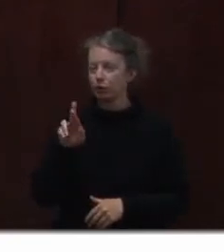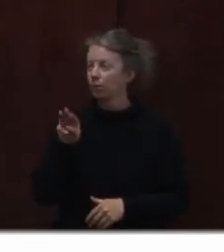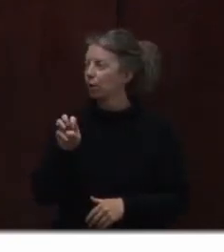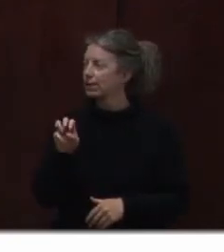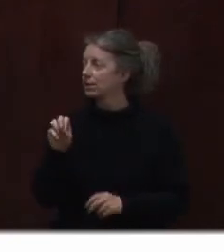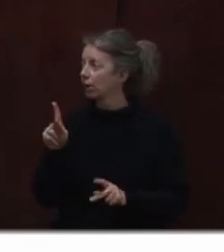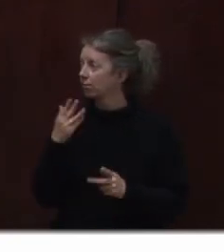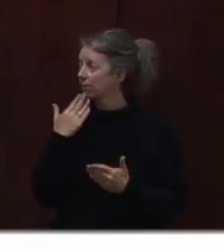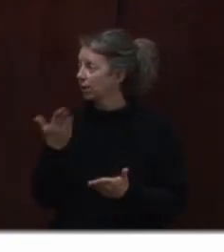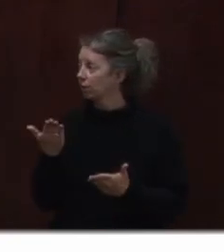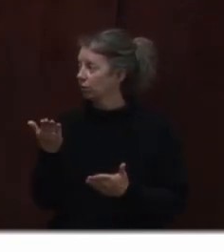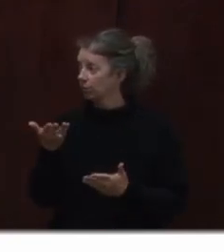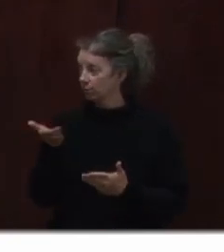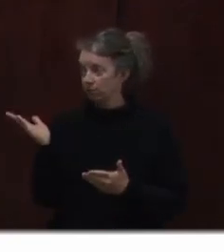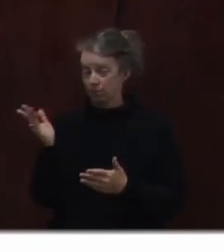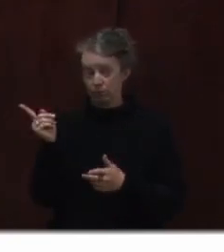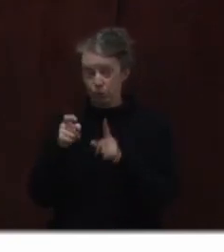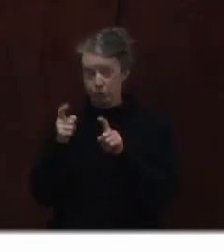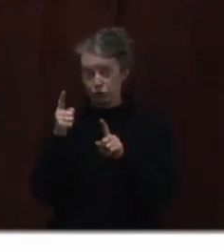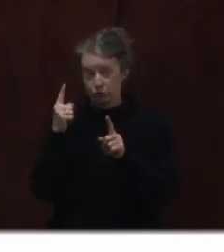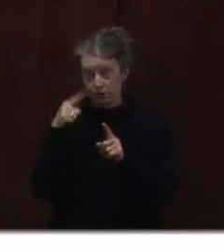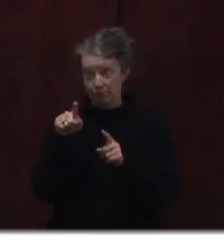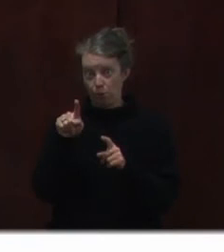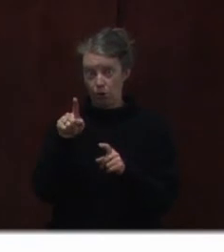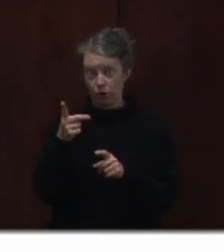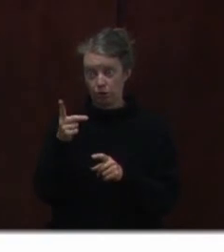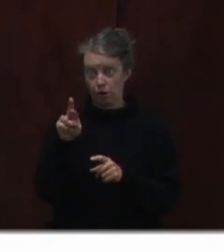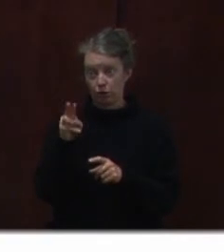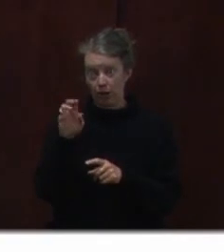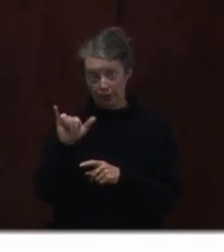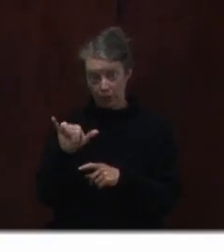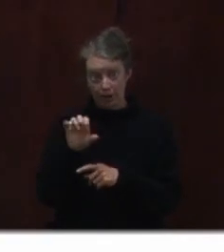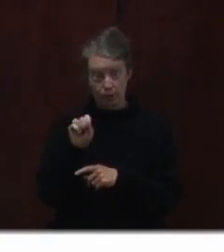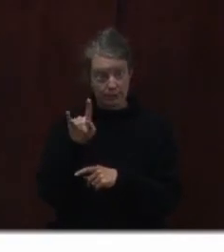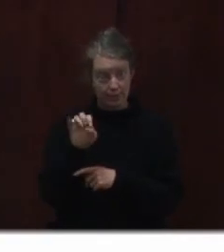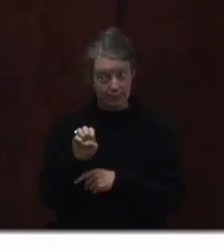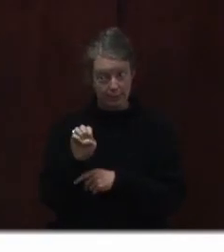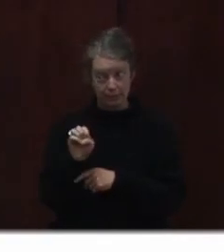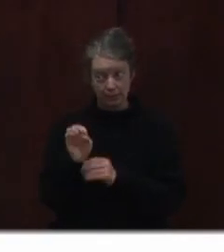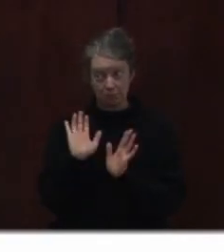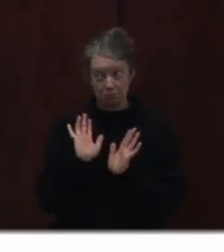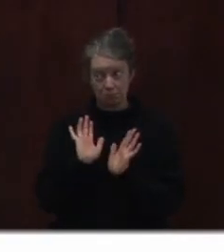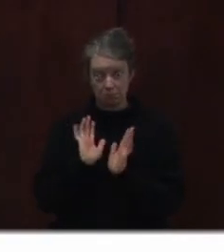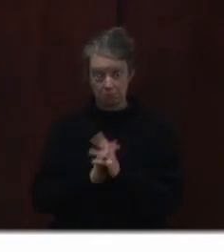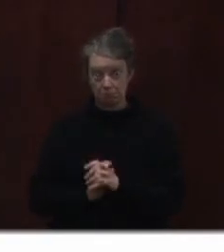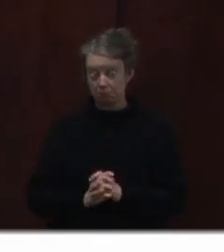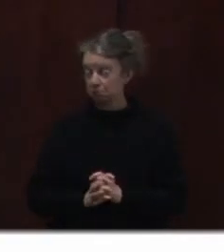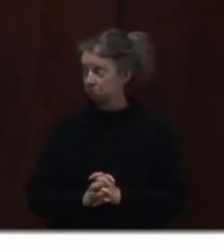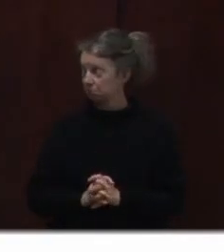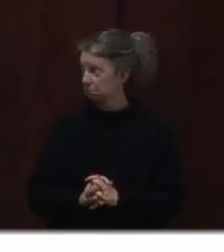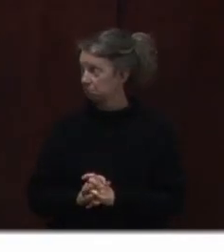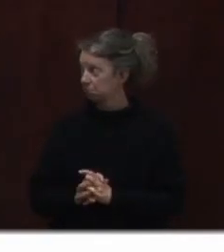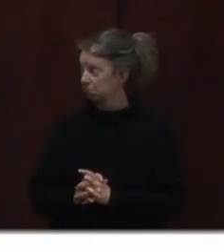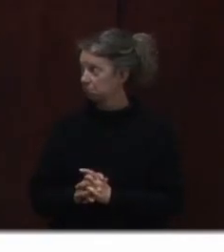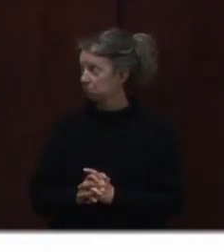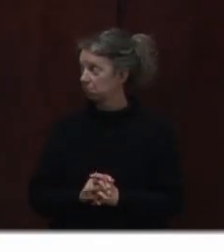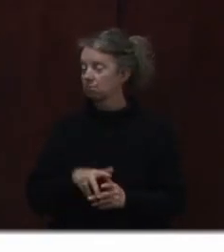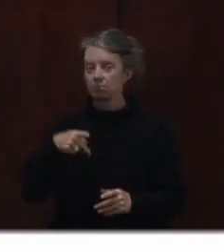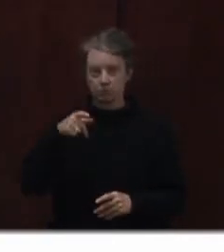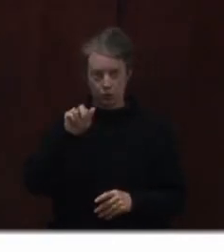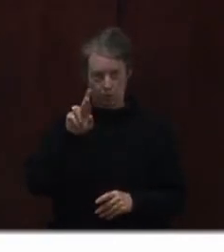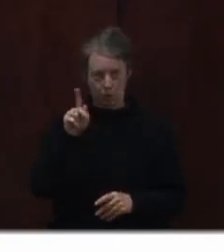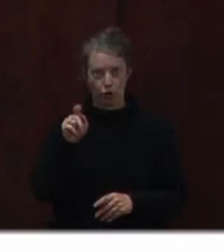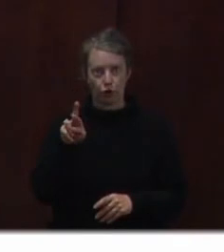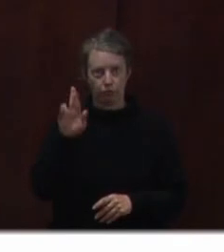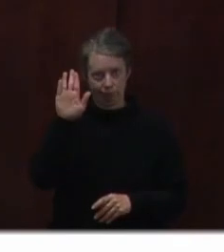any other questions for Dr. Hathaway or Stacy? Fletch is going to talk to us as well, but any other questions for now? I had 2 questions, I guess, for Stacy